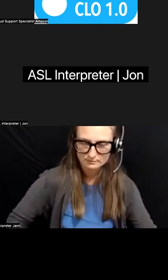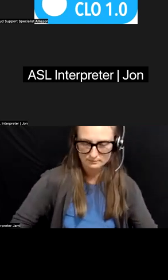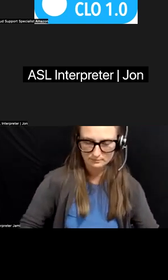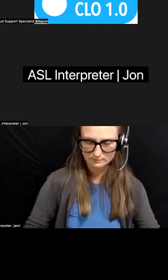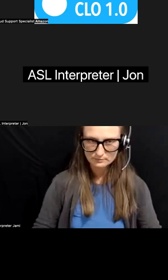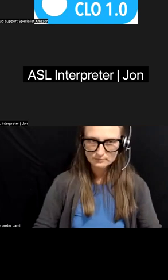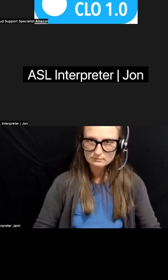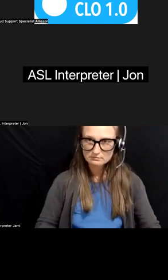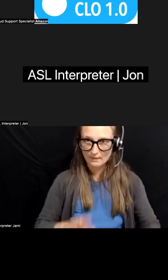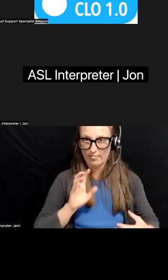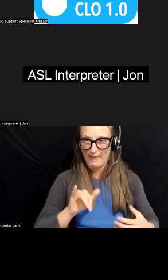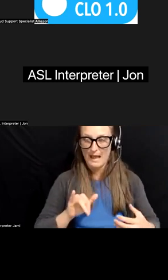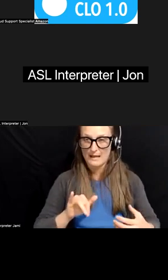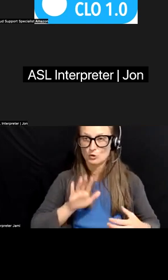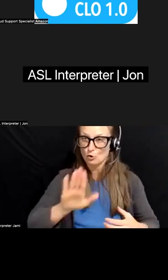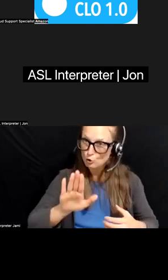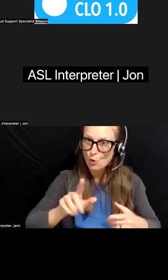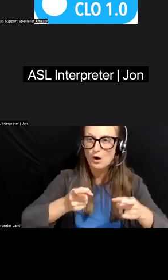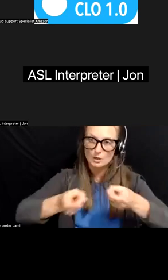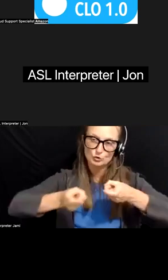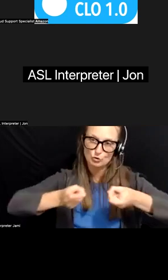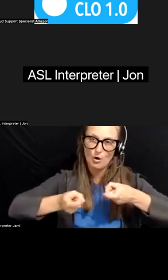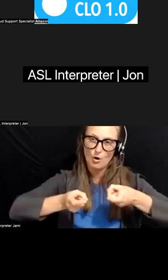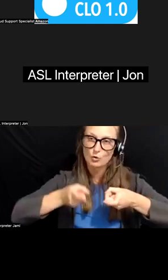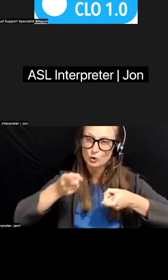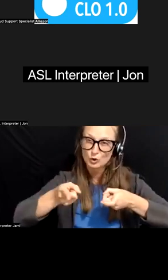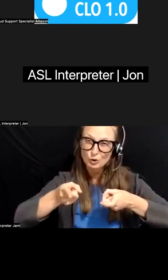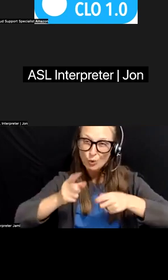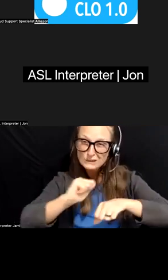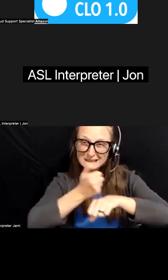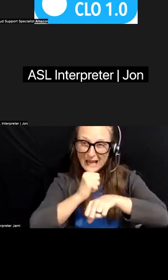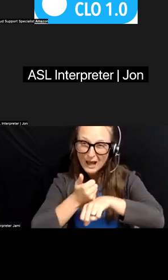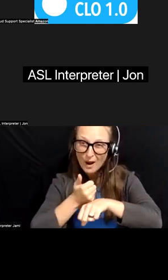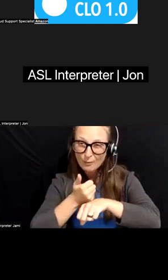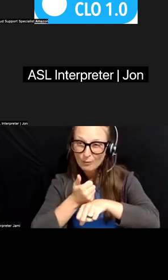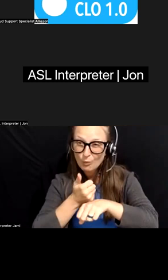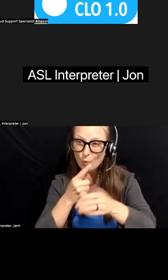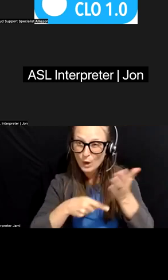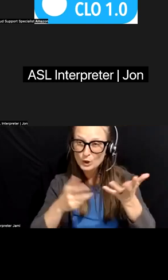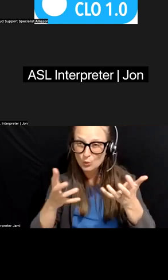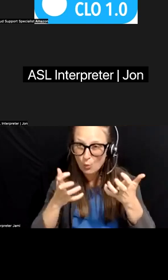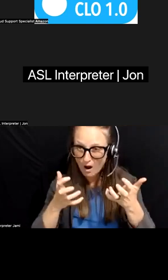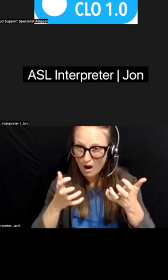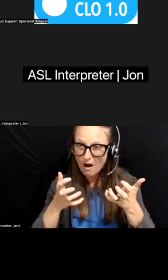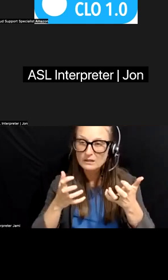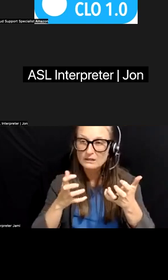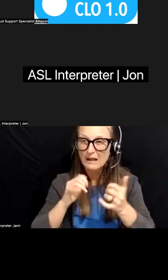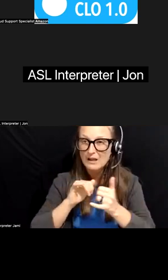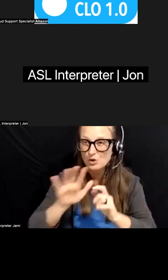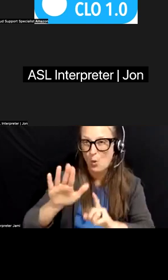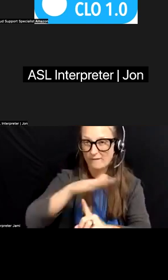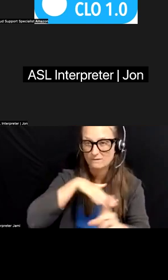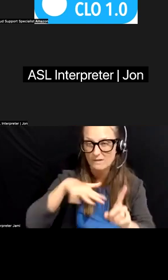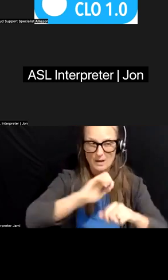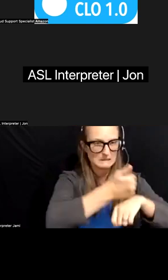you're in control. You make these specifications, how your environment is set up, you